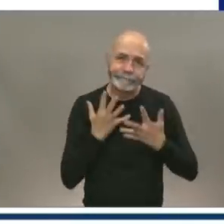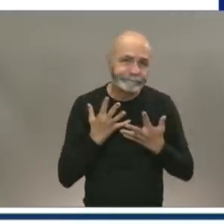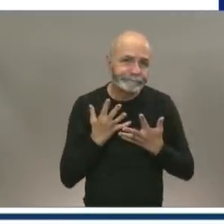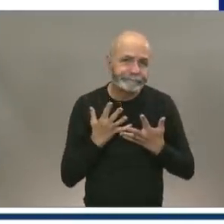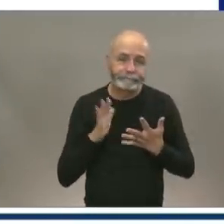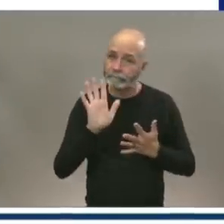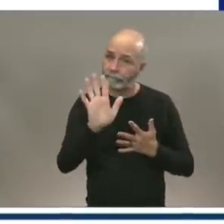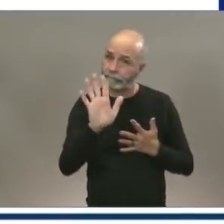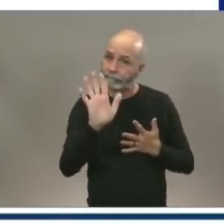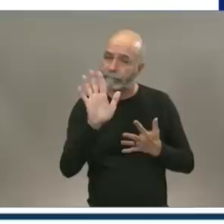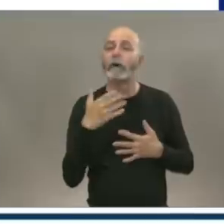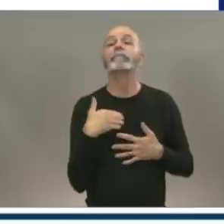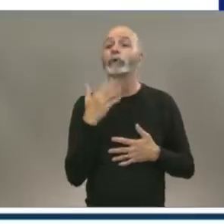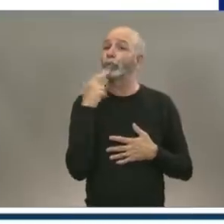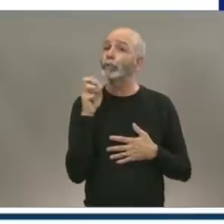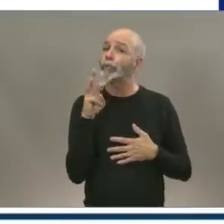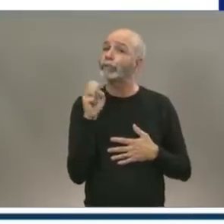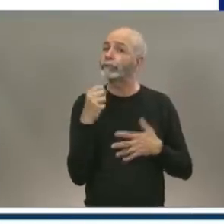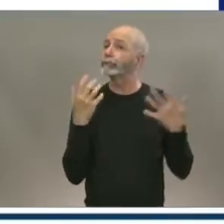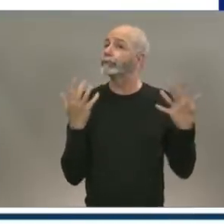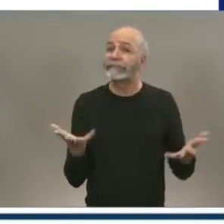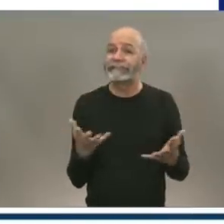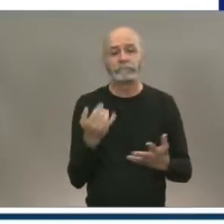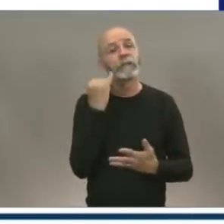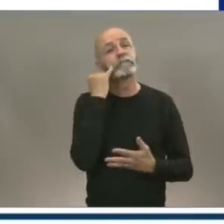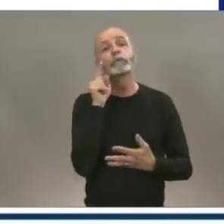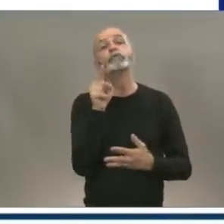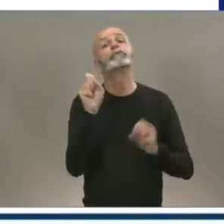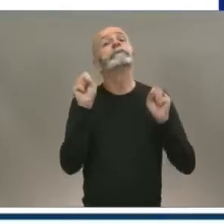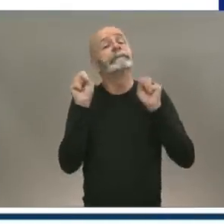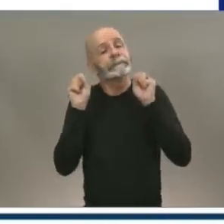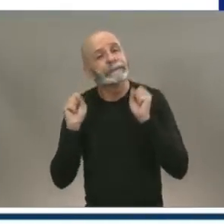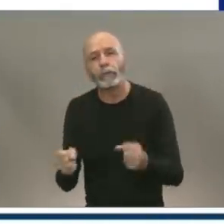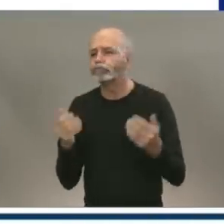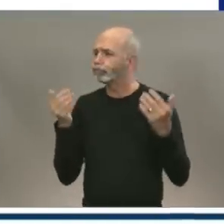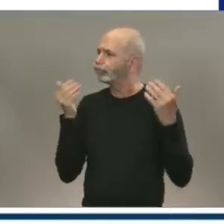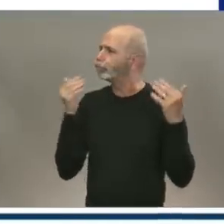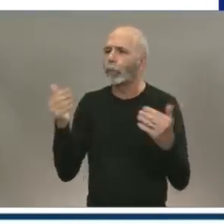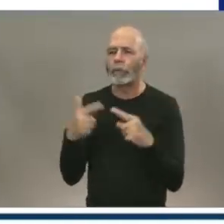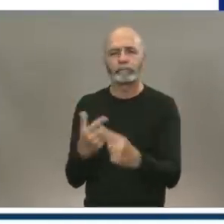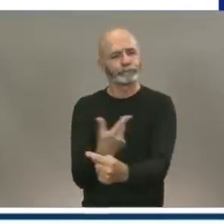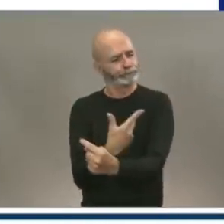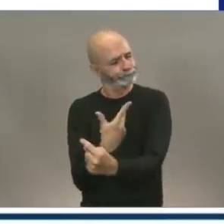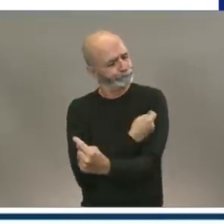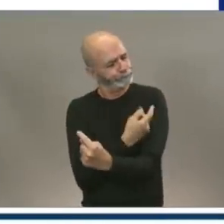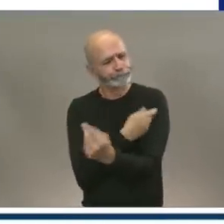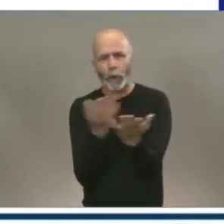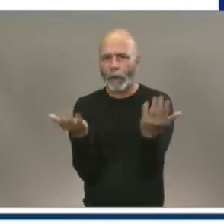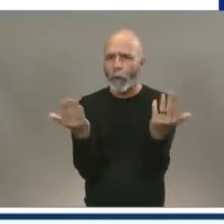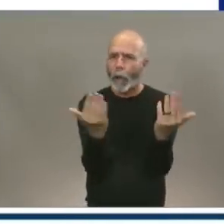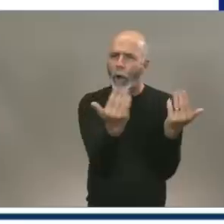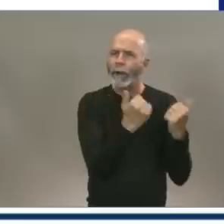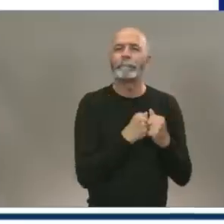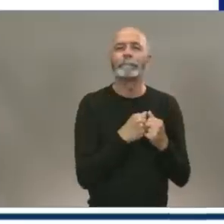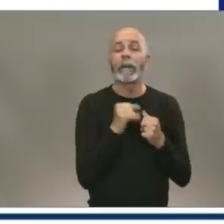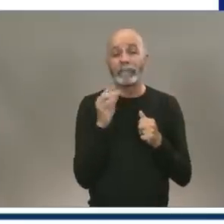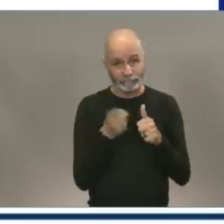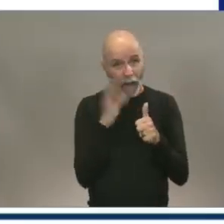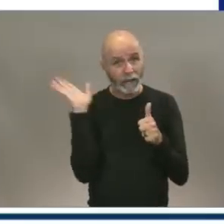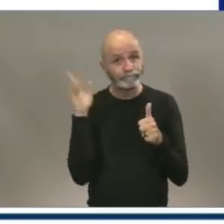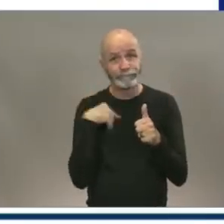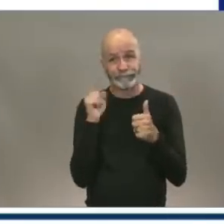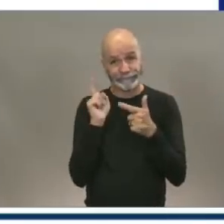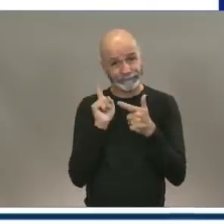to give yourself the best chance against this virus. You just need to get the vaccine. So whether you're eligible for your first, second,